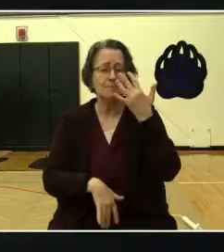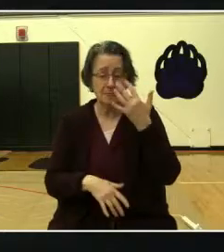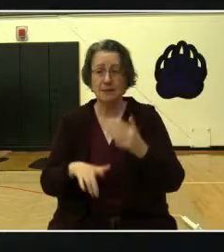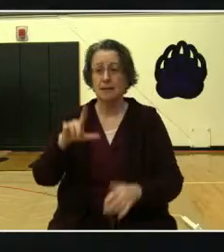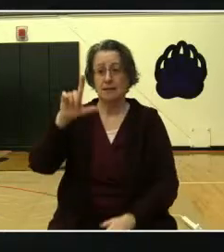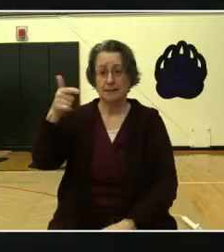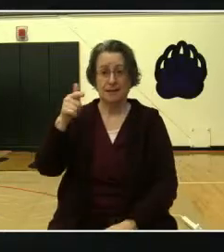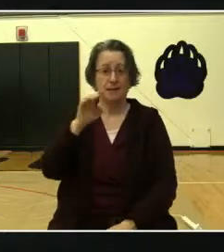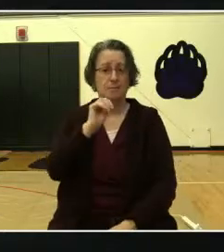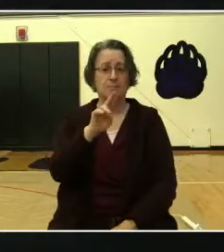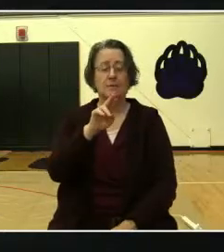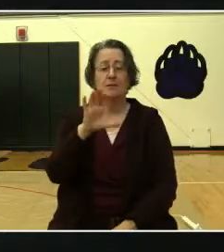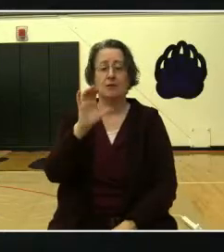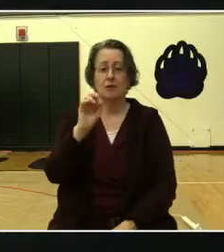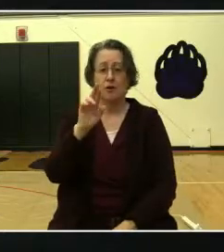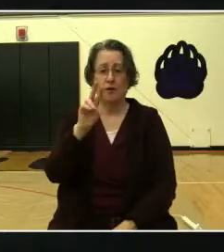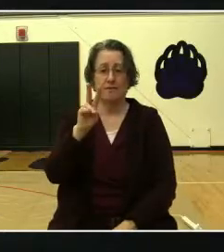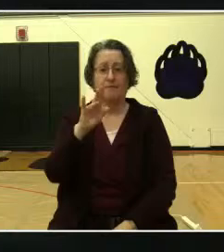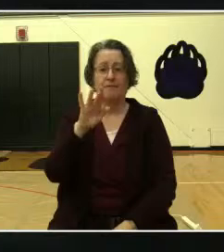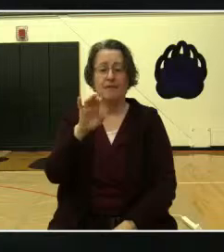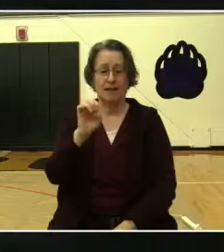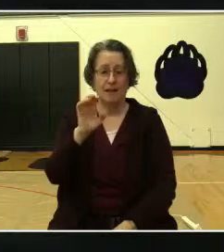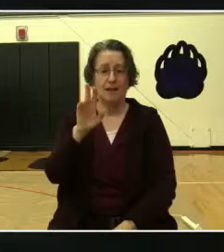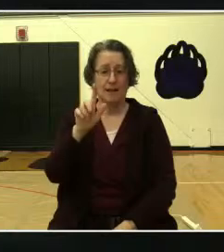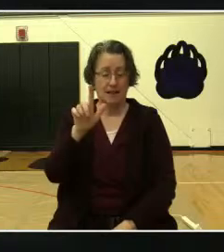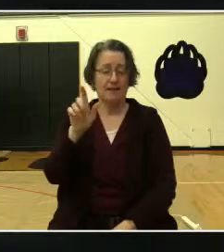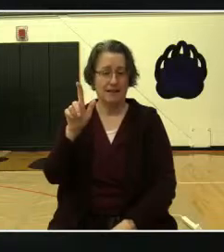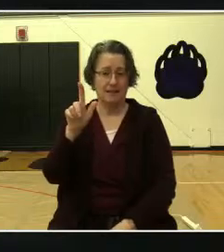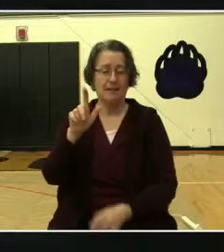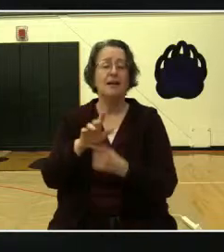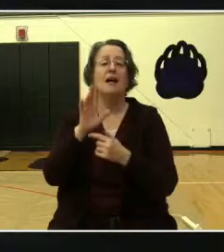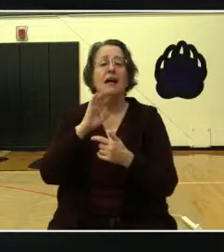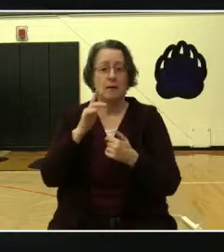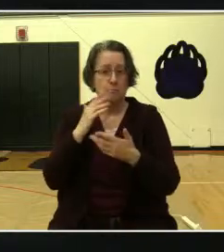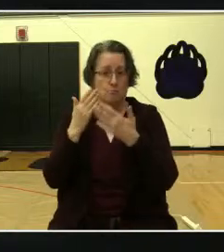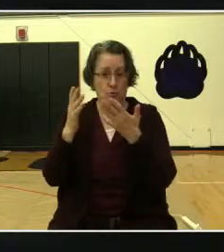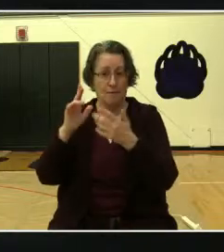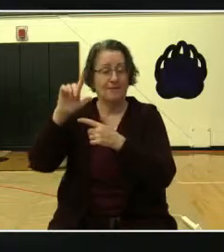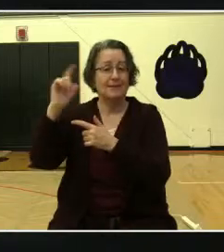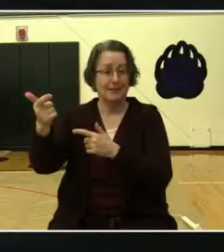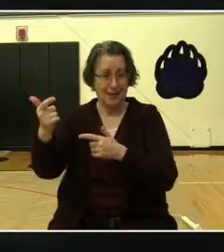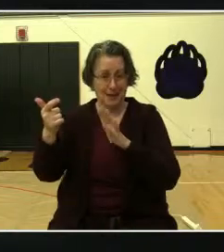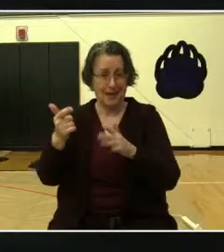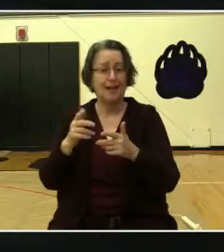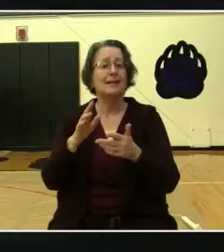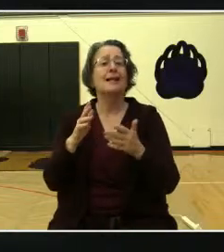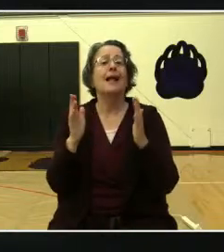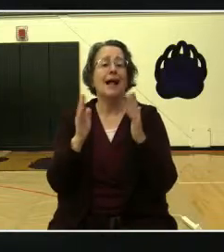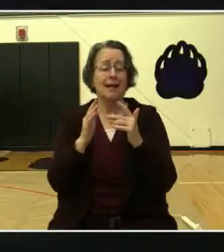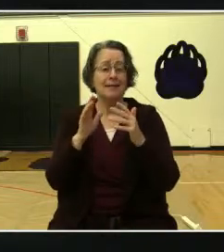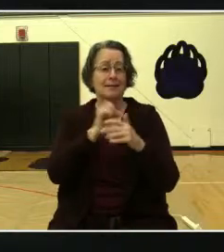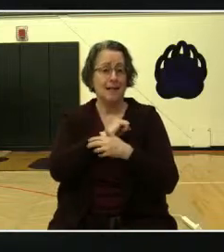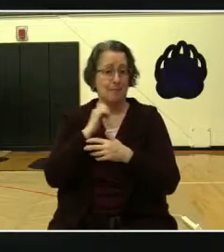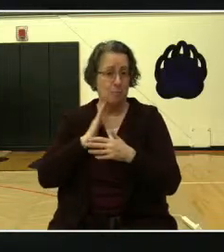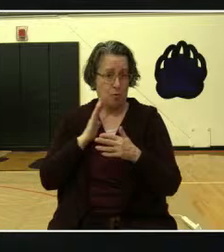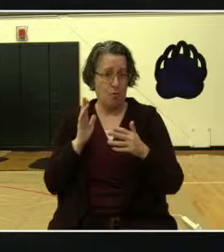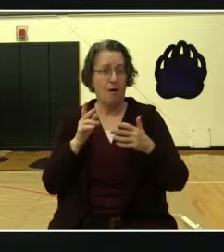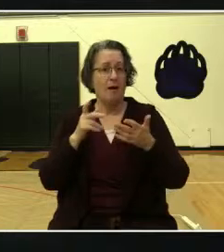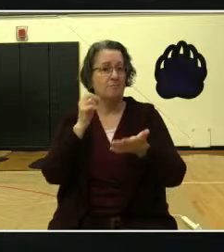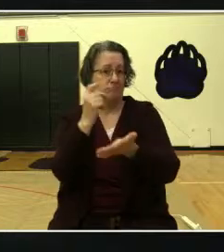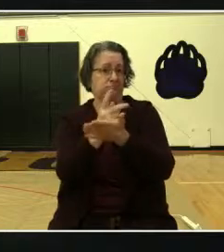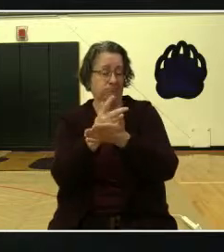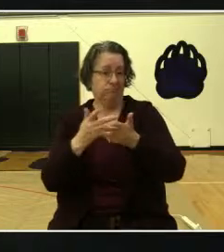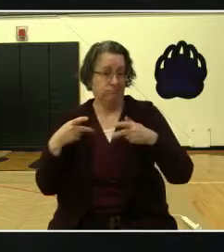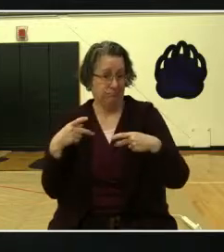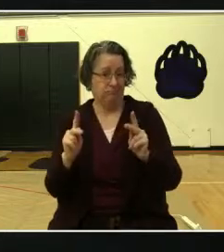Carville um it's been moved and seconded that the select board be authorized to borrow money in anticipation of taxes